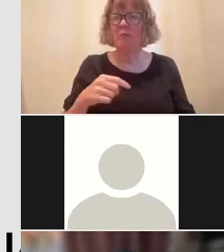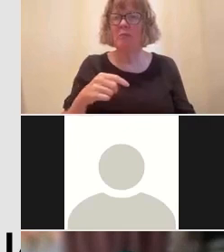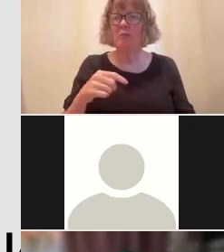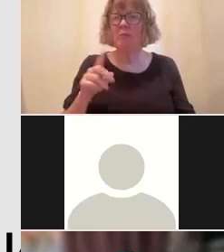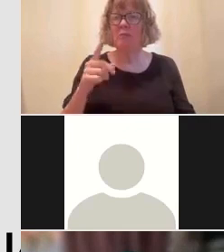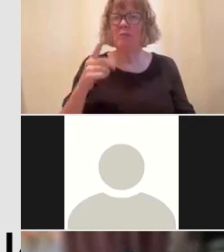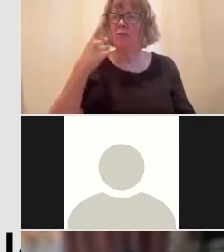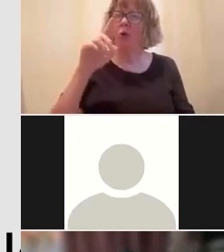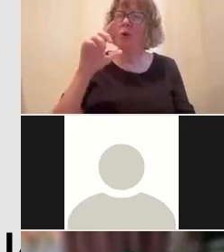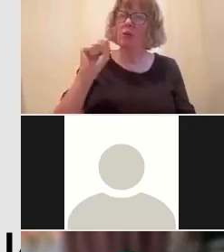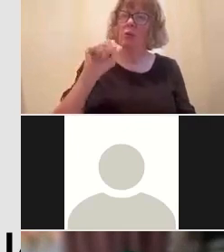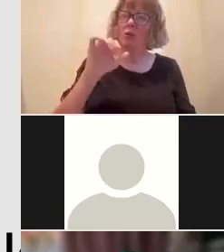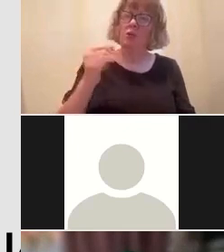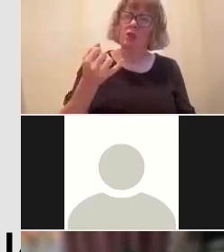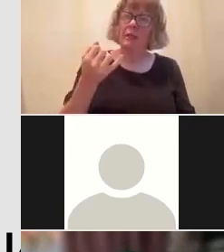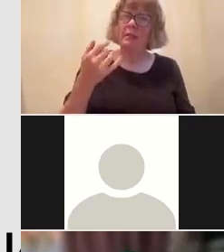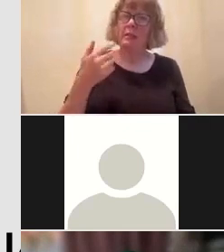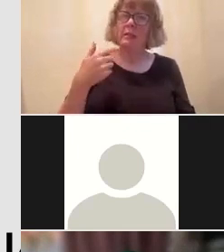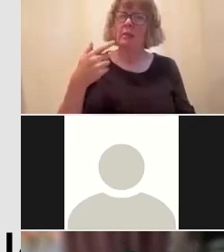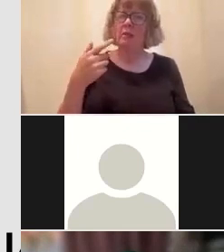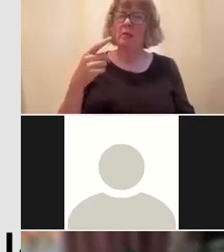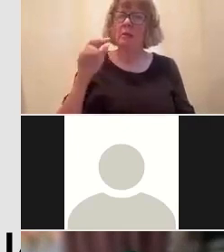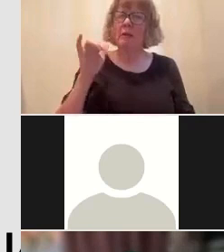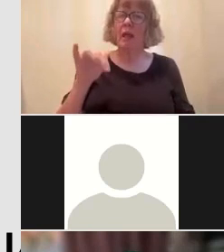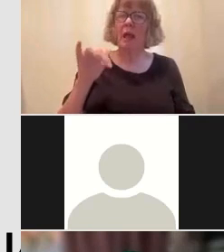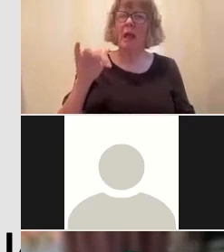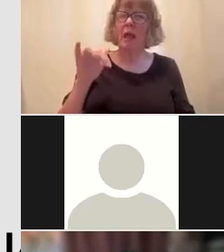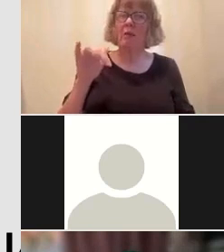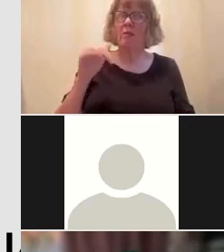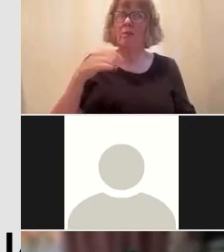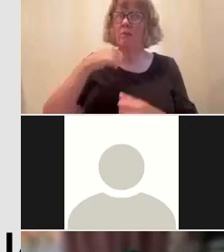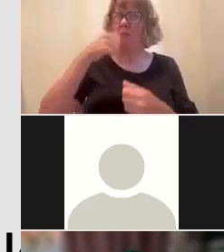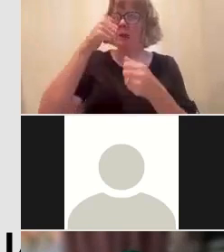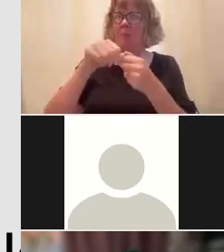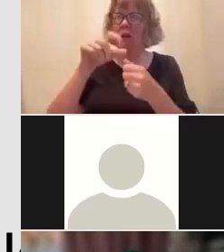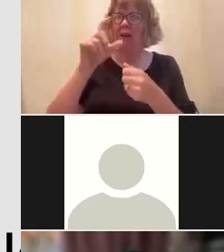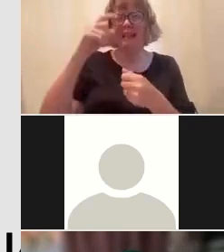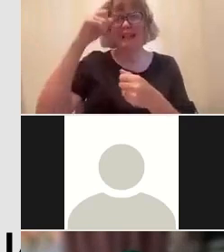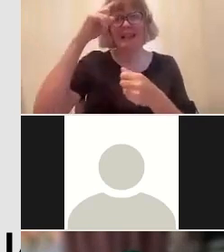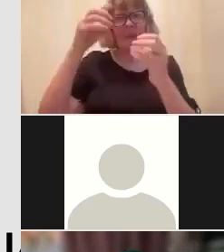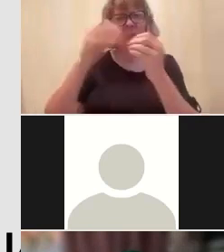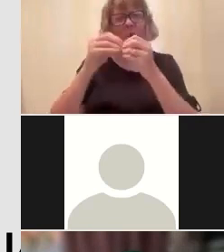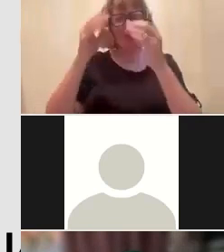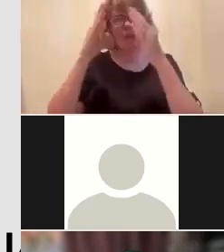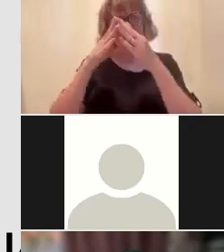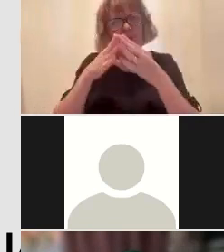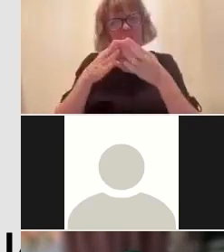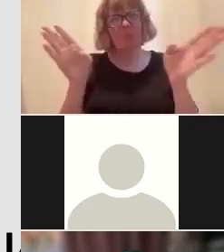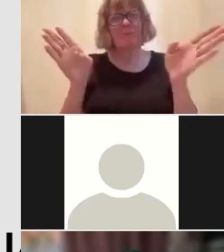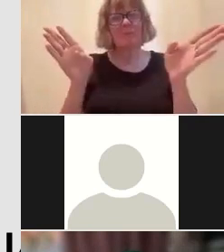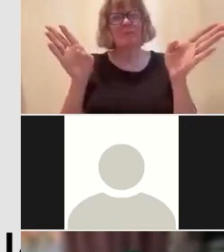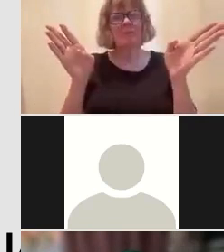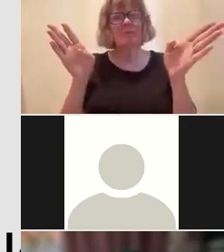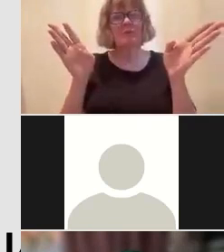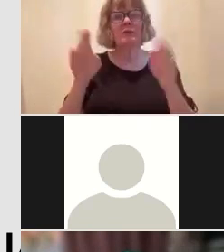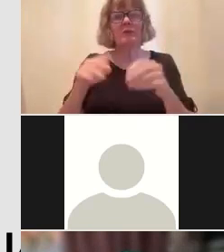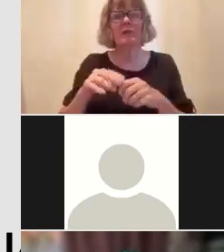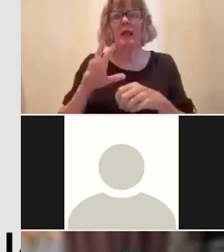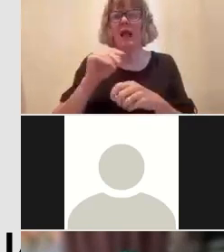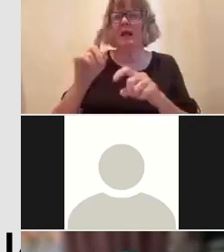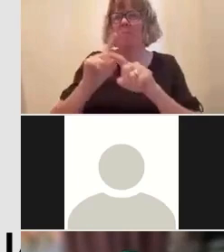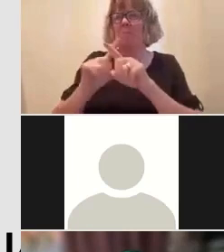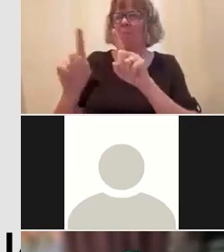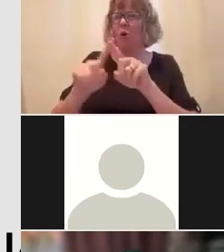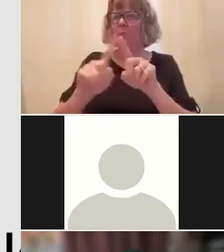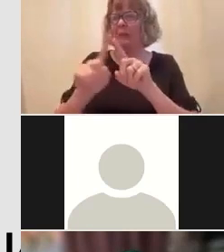social justice movements, reminding us that if we do not think broadly and holistically about the interplay of multiple identities,